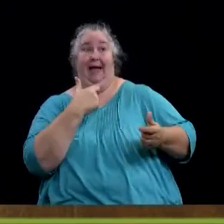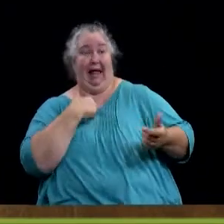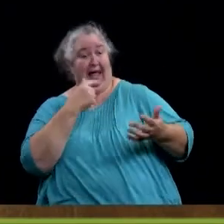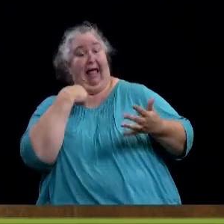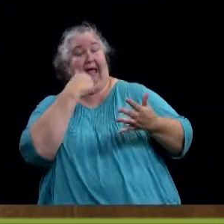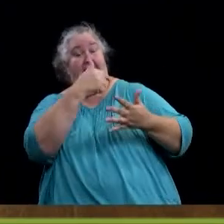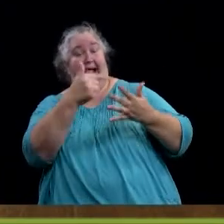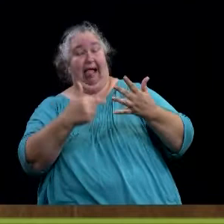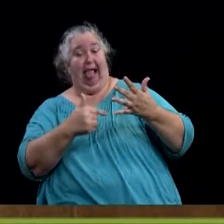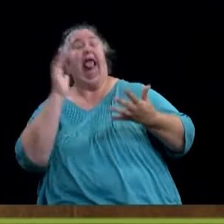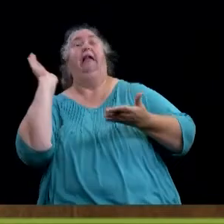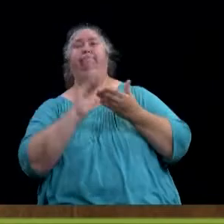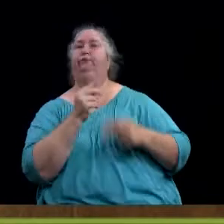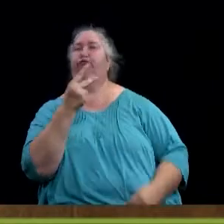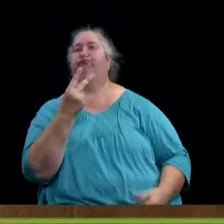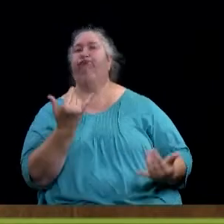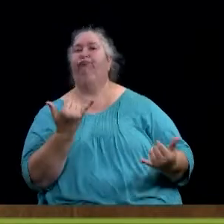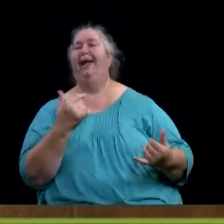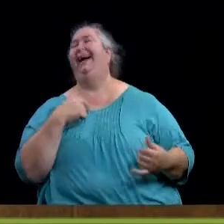members, and I just,